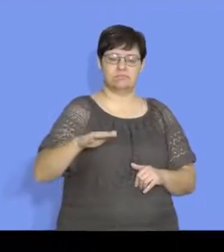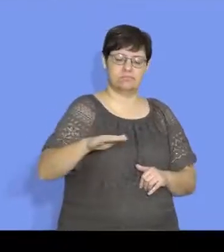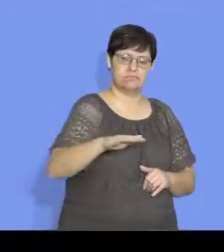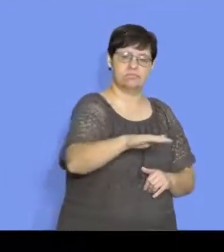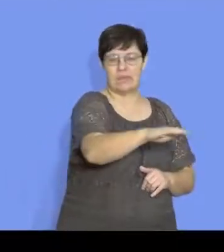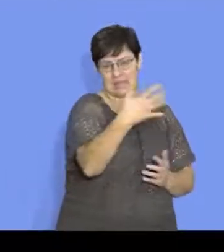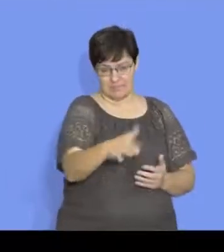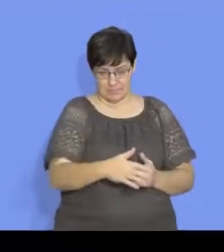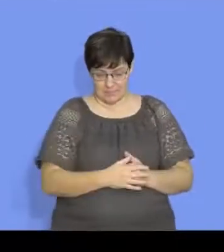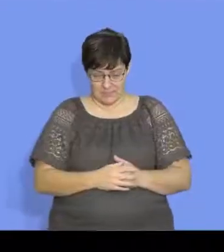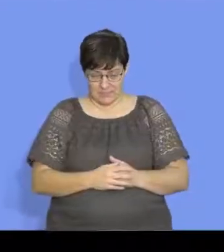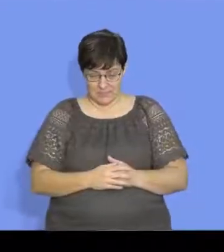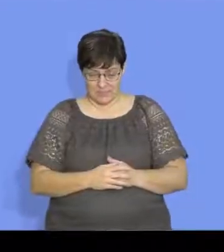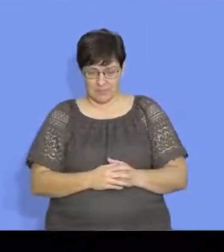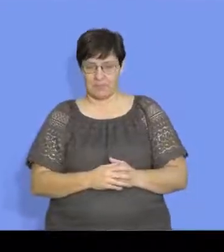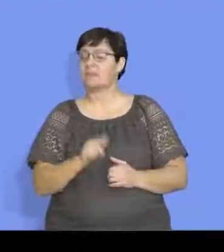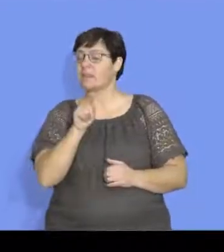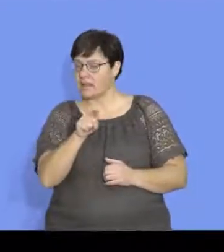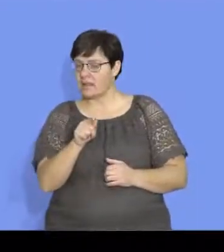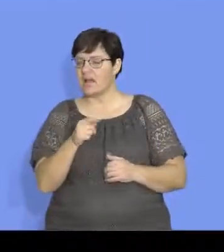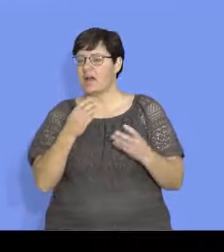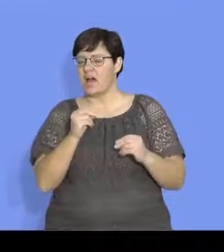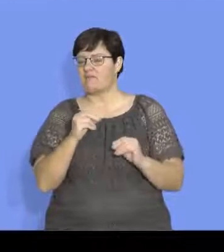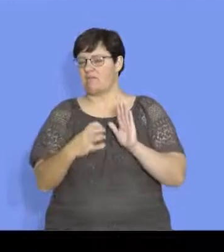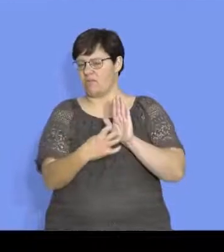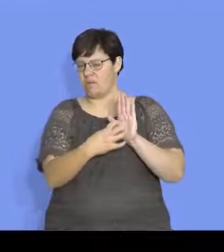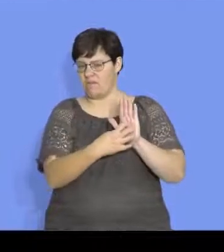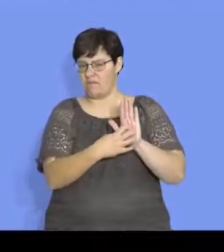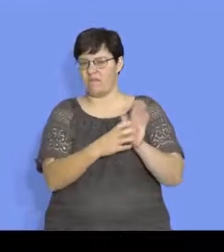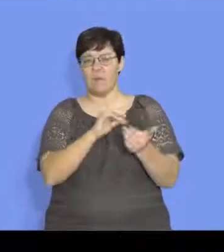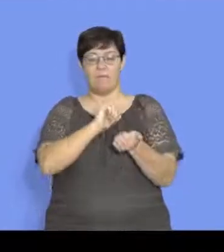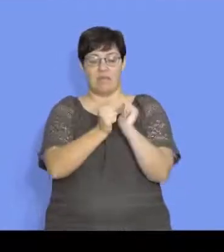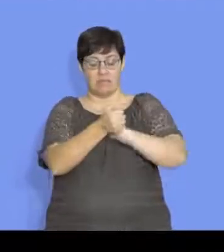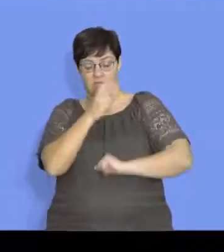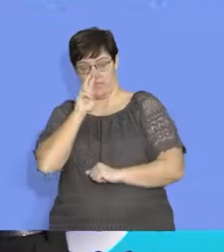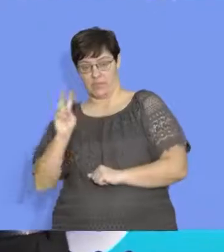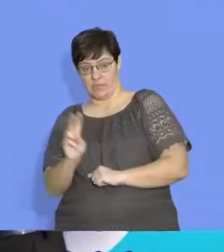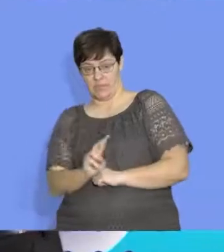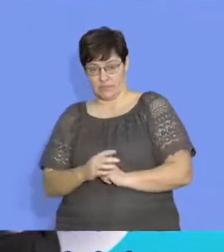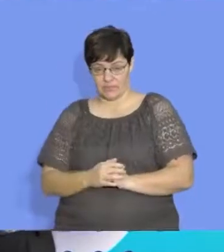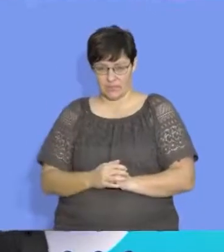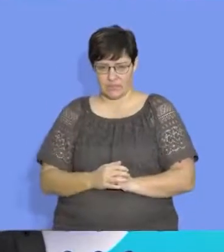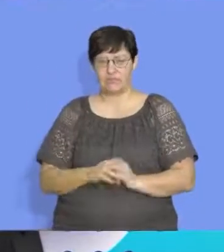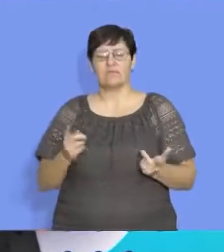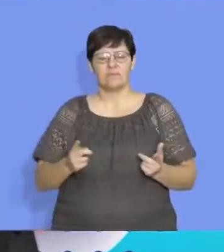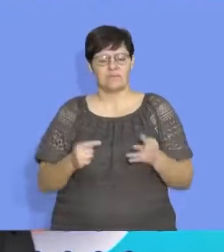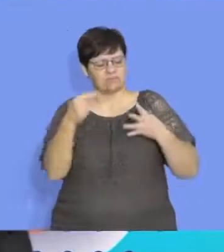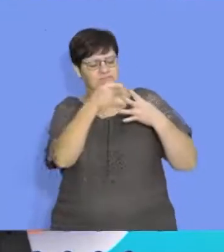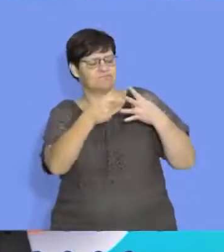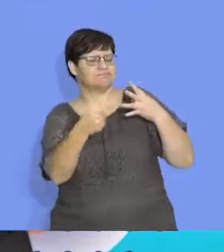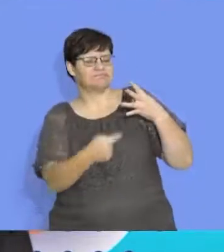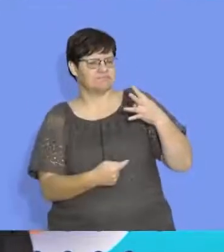that idea, let's have a look at the graph from a mathematical point of view. What are the features of this